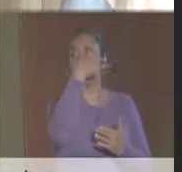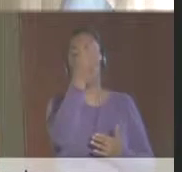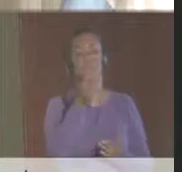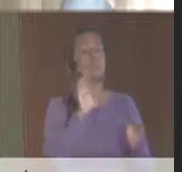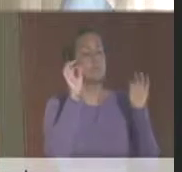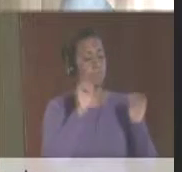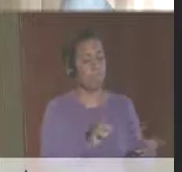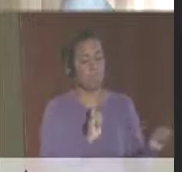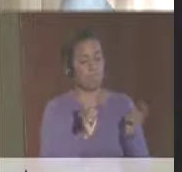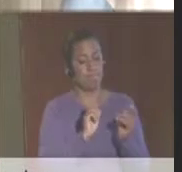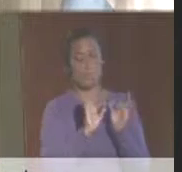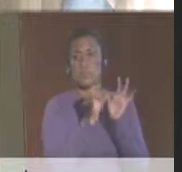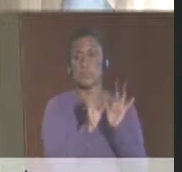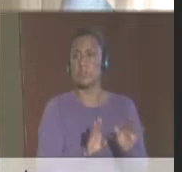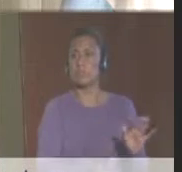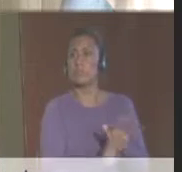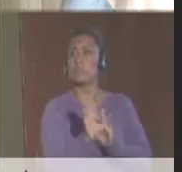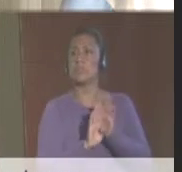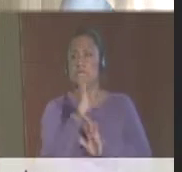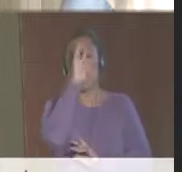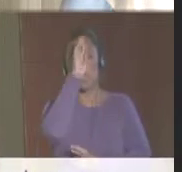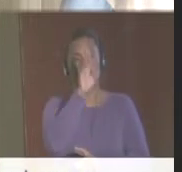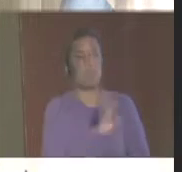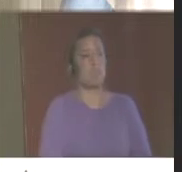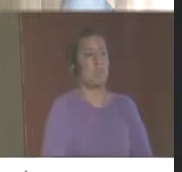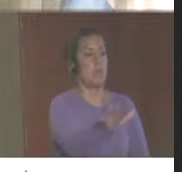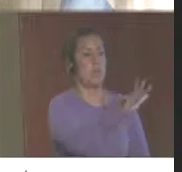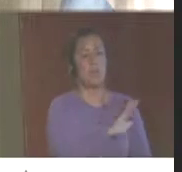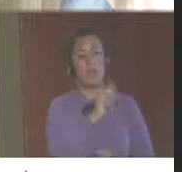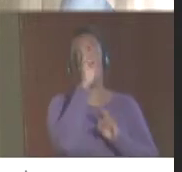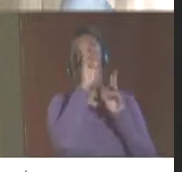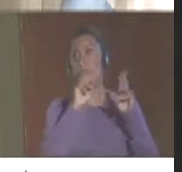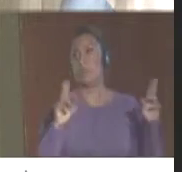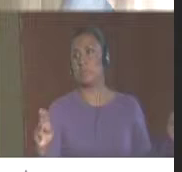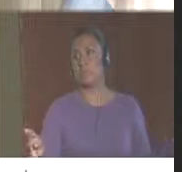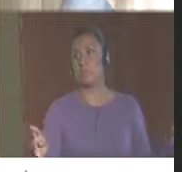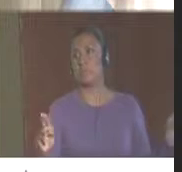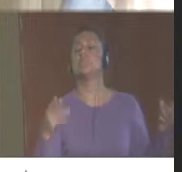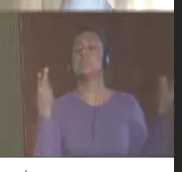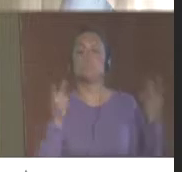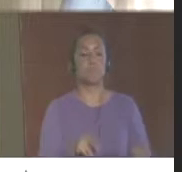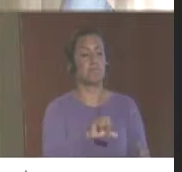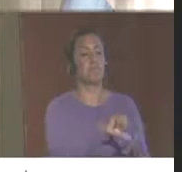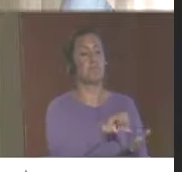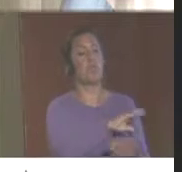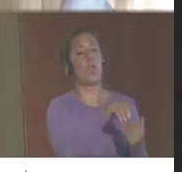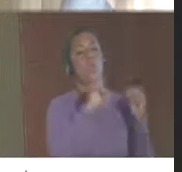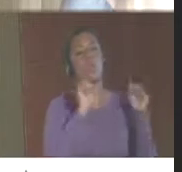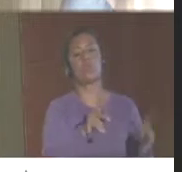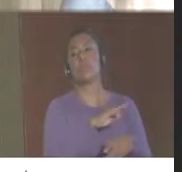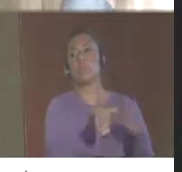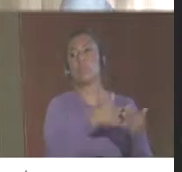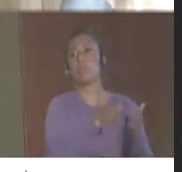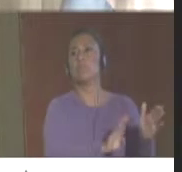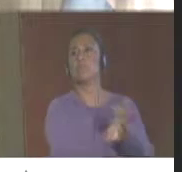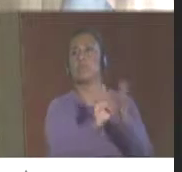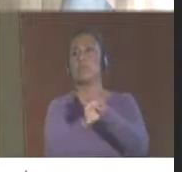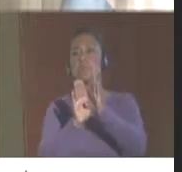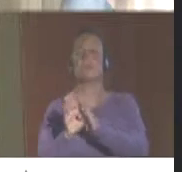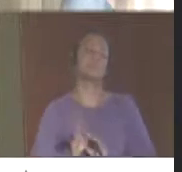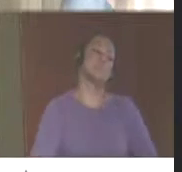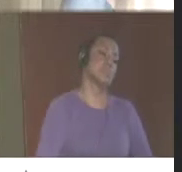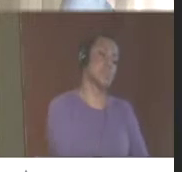Santa Fe is a city with future, with an urban planned urban growth and respectful of the environment, and